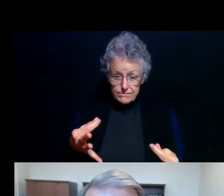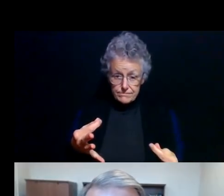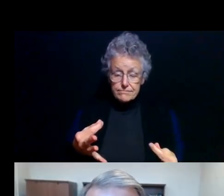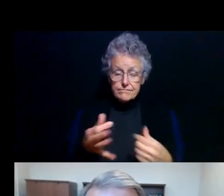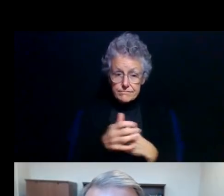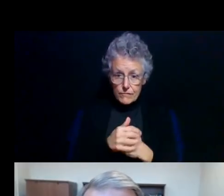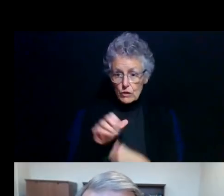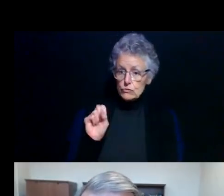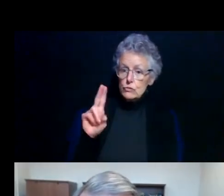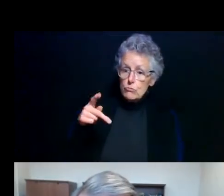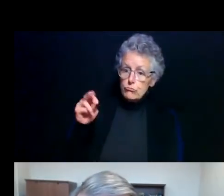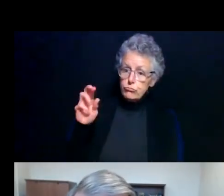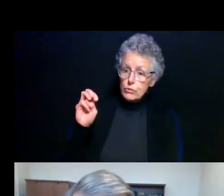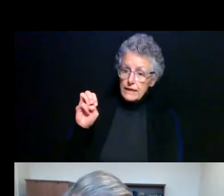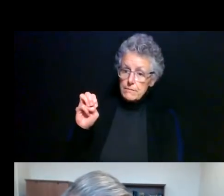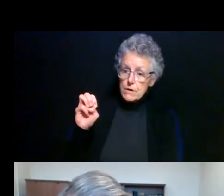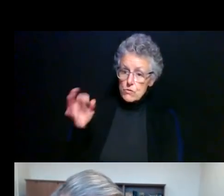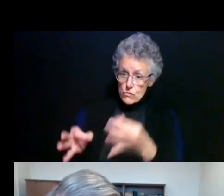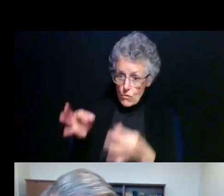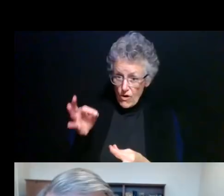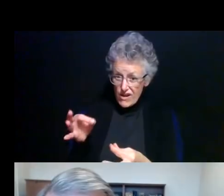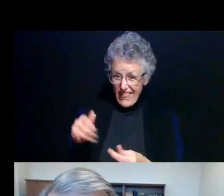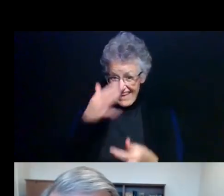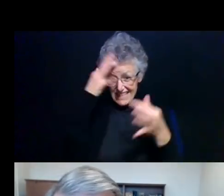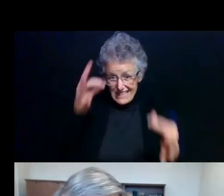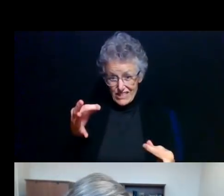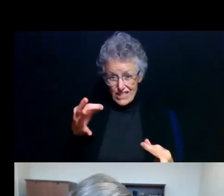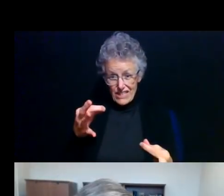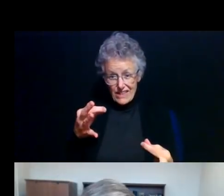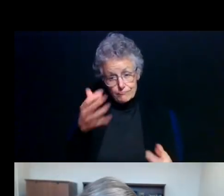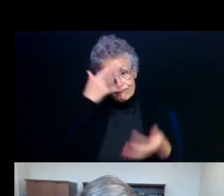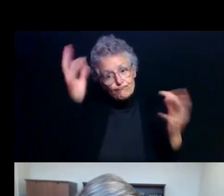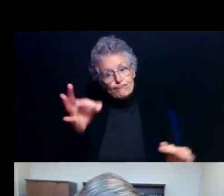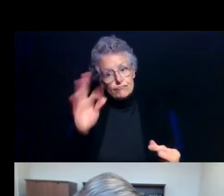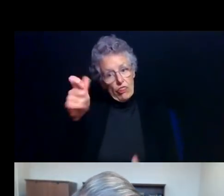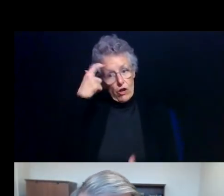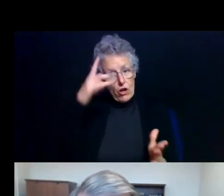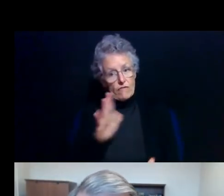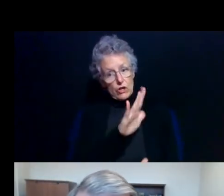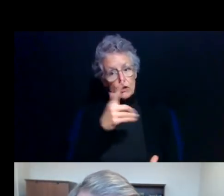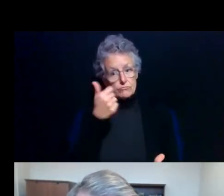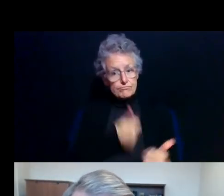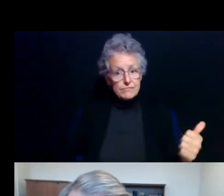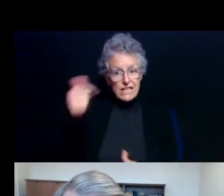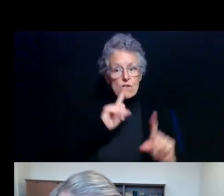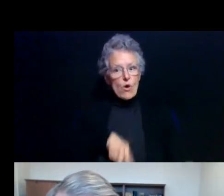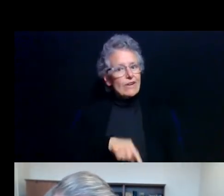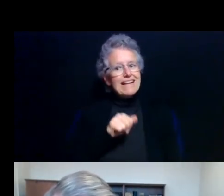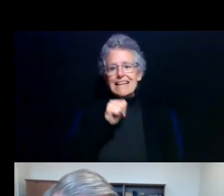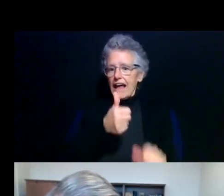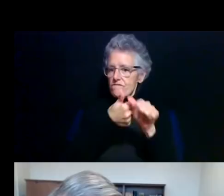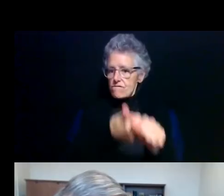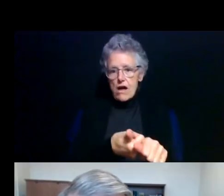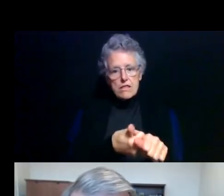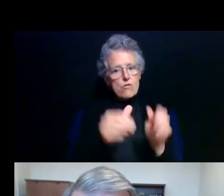that declared the governor's executive orders as unconstitutional,